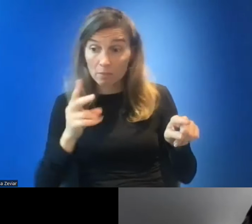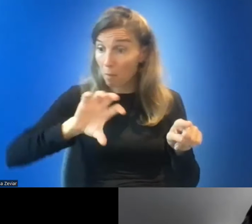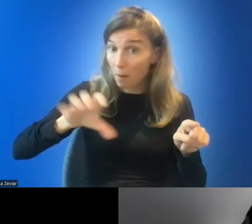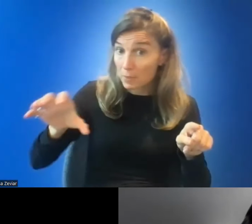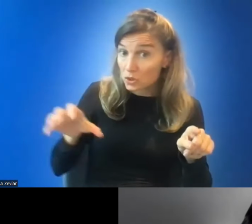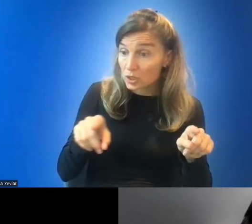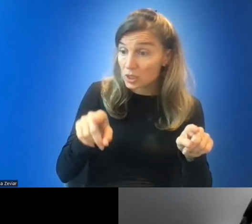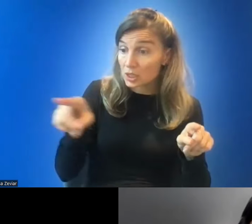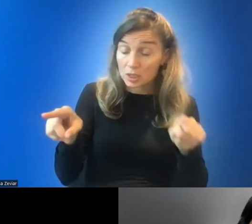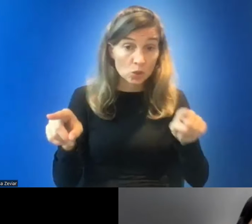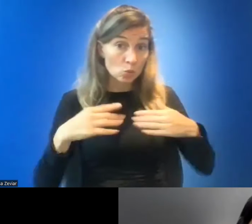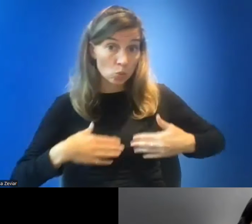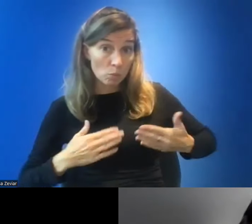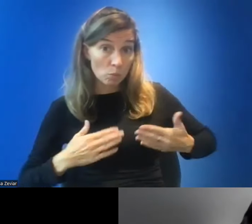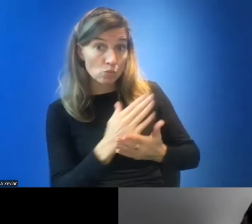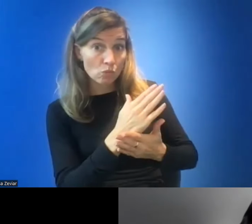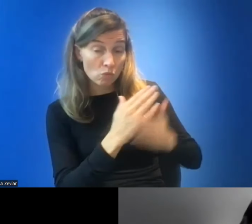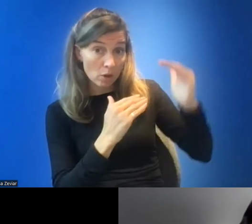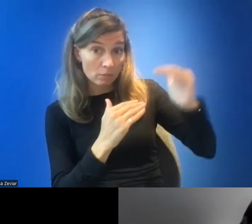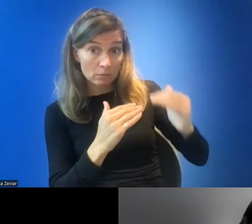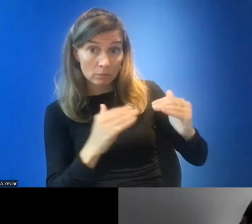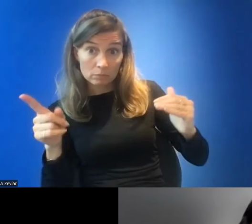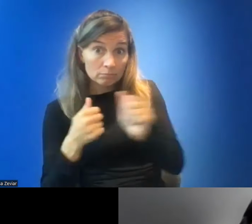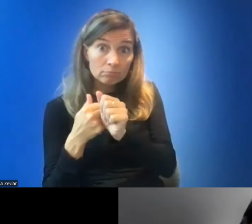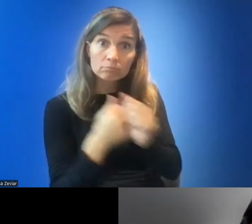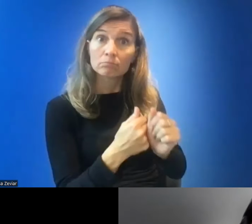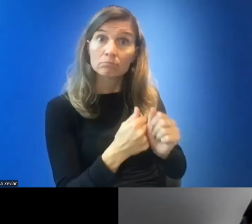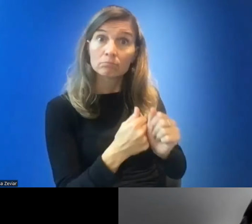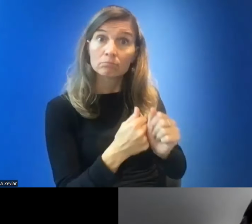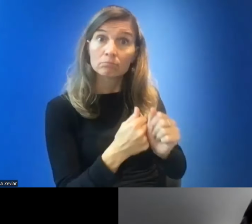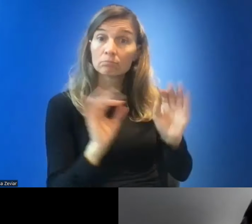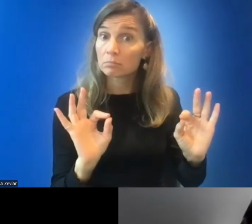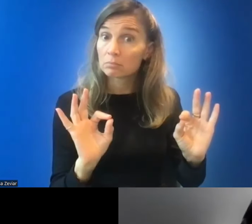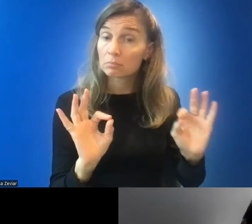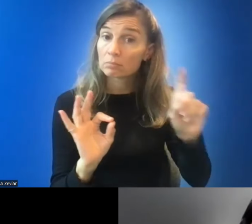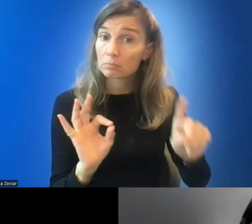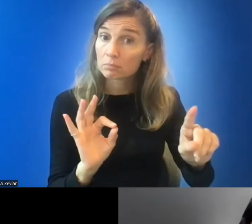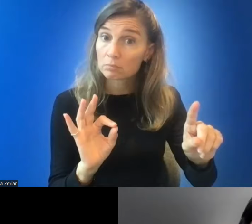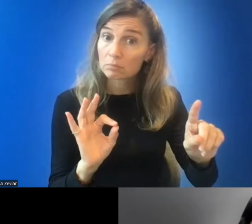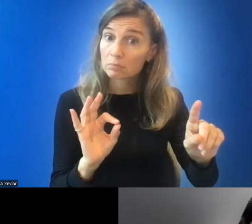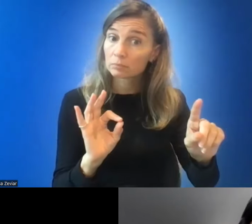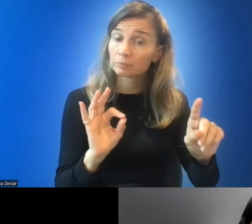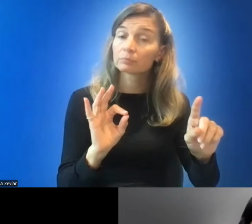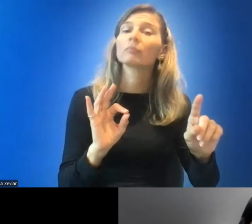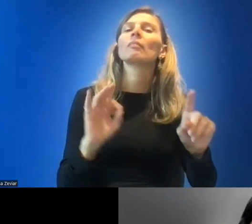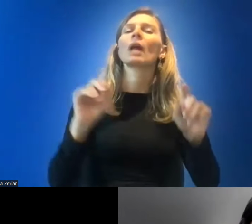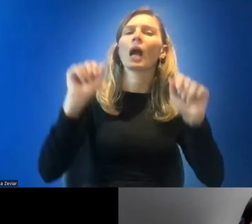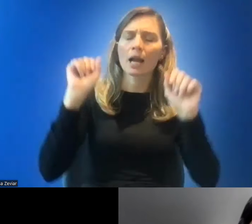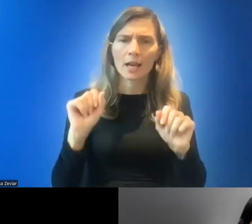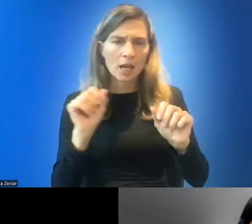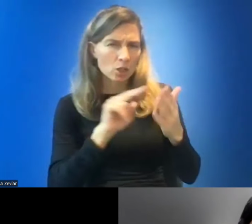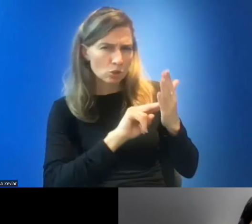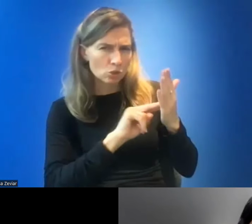human rights and with their commitments under different treaty bodies. Today, we are